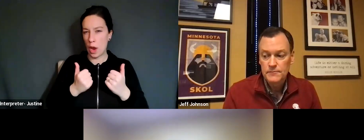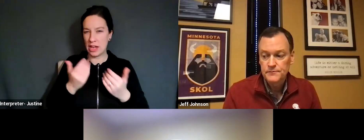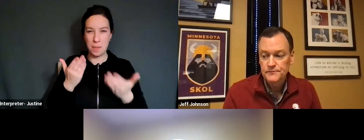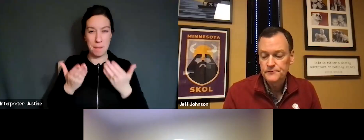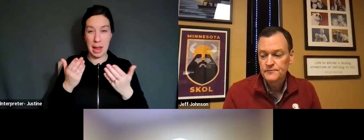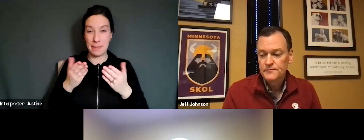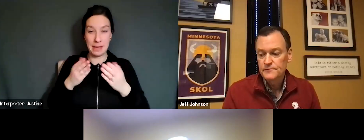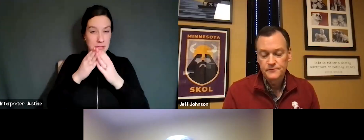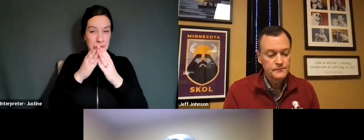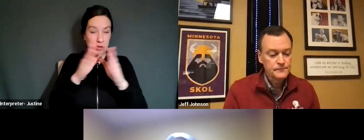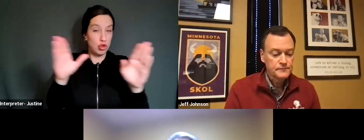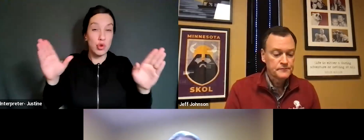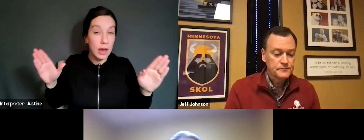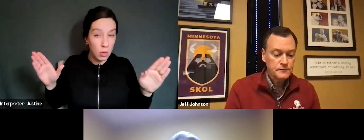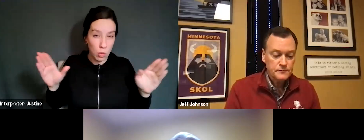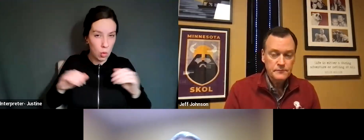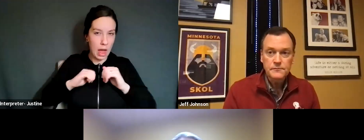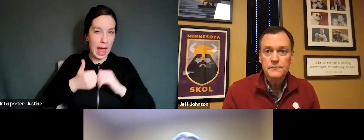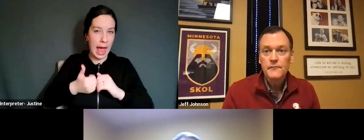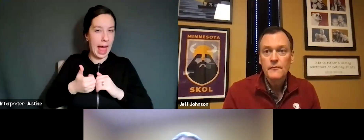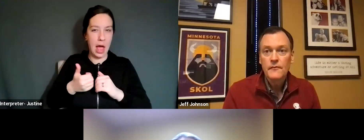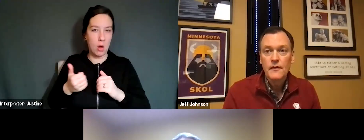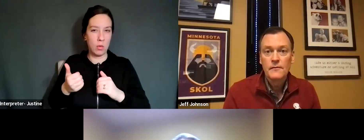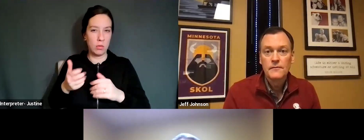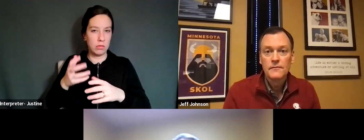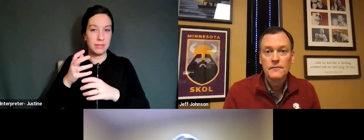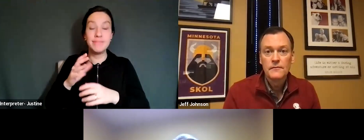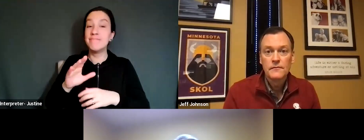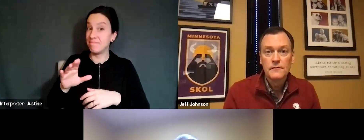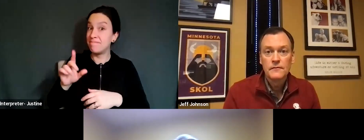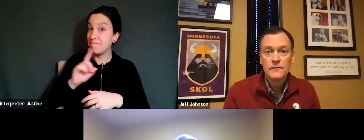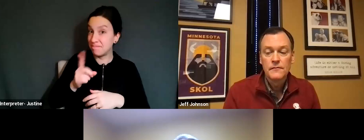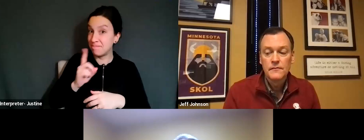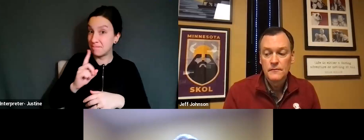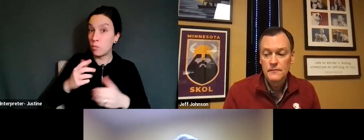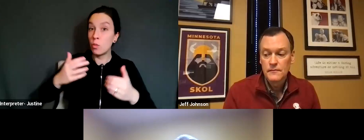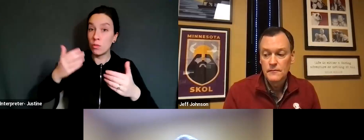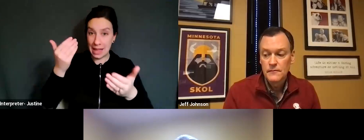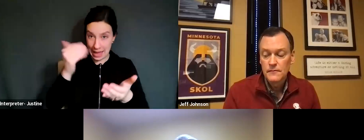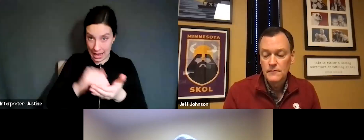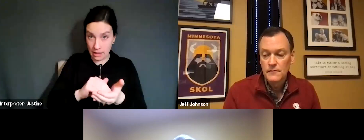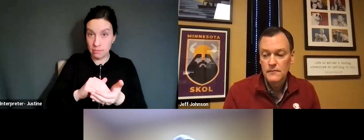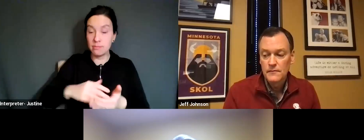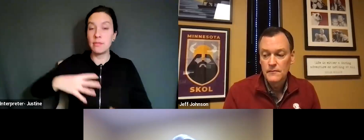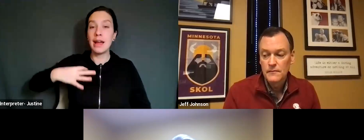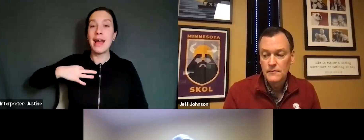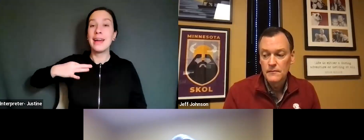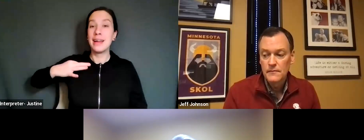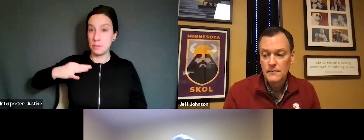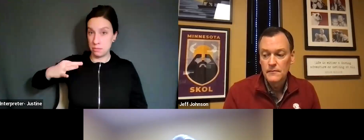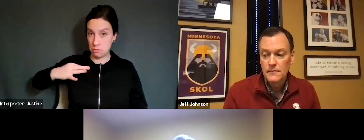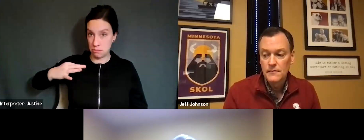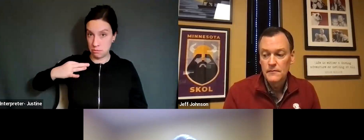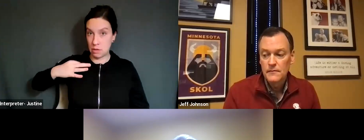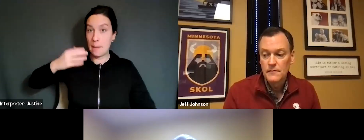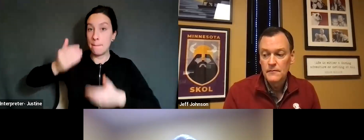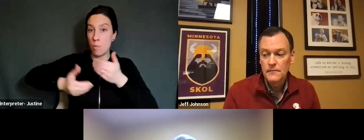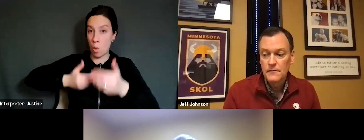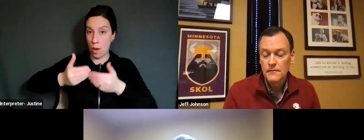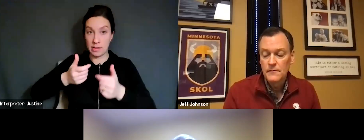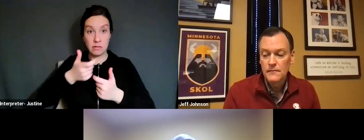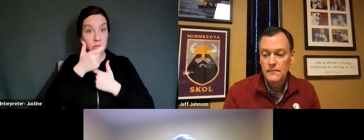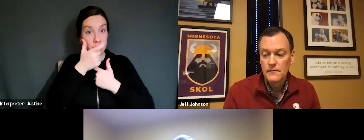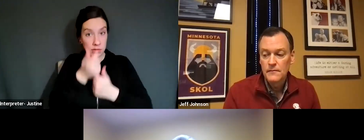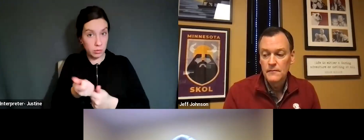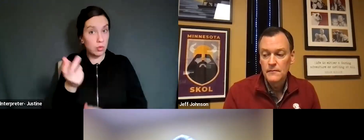on both. Yeah, so we do, like I mentioned, have an application process. So for anyone interested in one of our dogs,